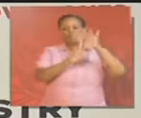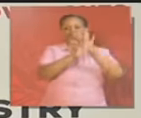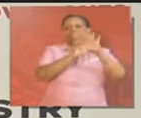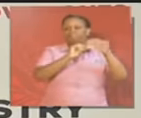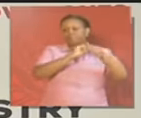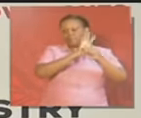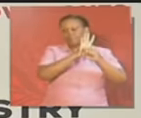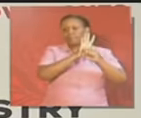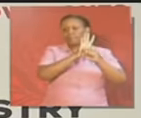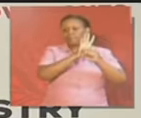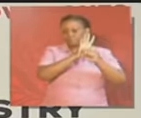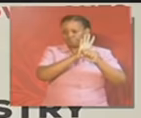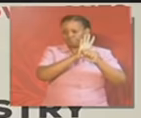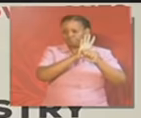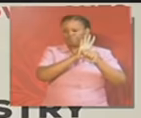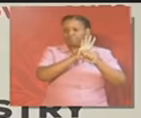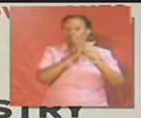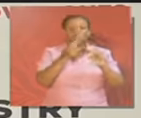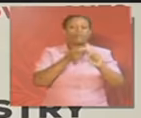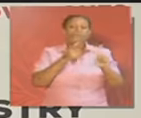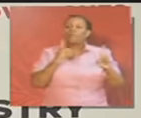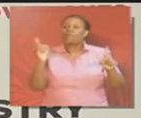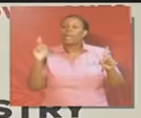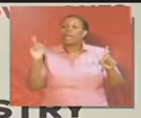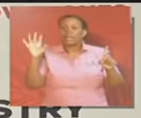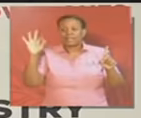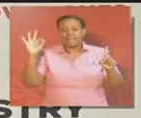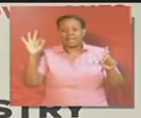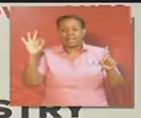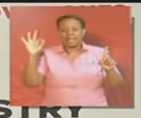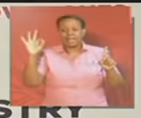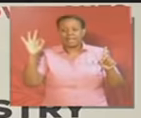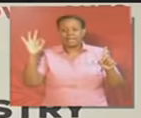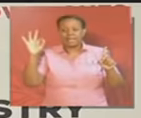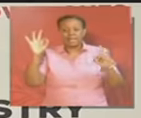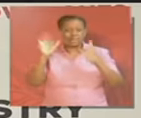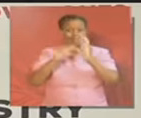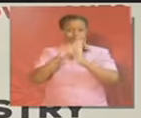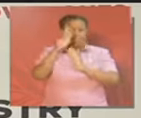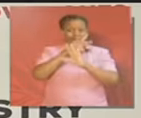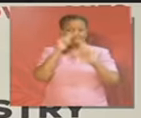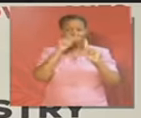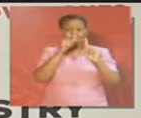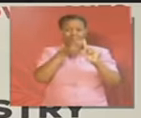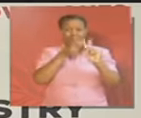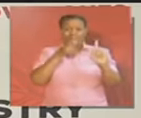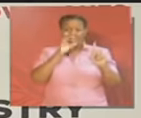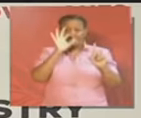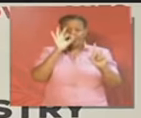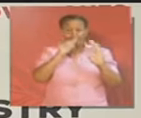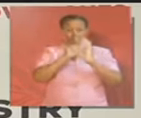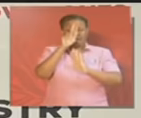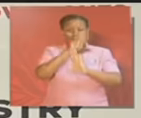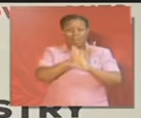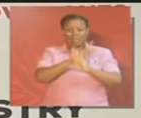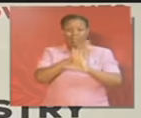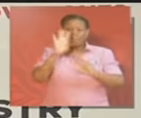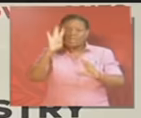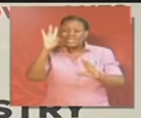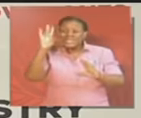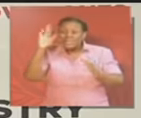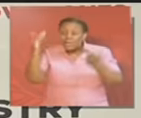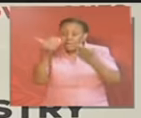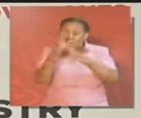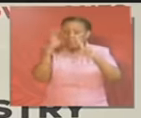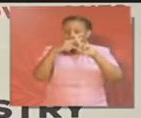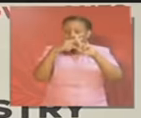for the date the 9th of April, and those would have come from samples received between the 6th and the 8th of